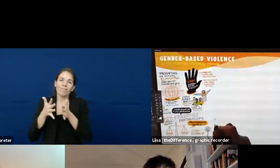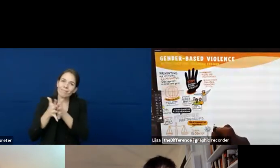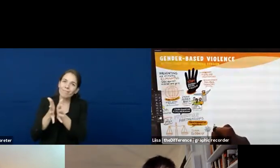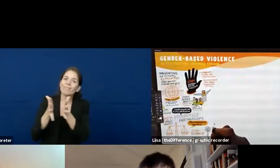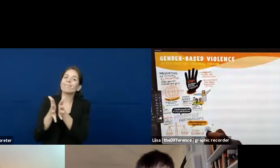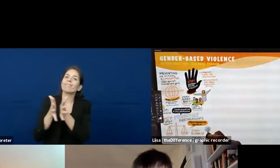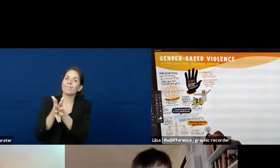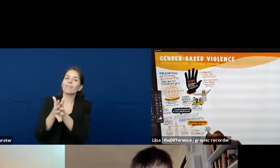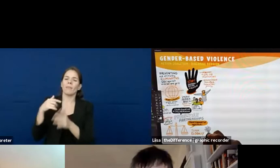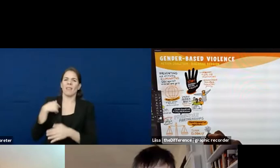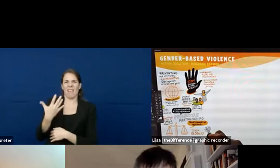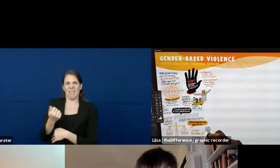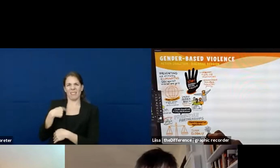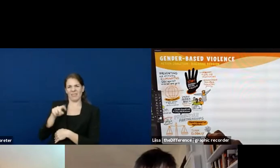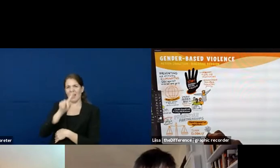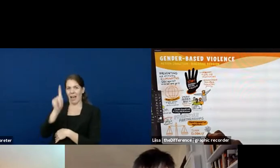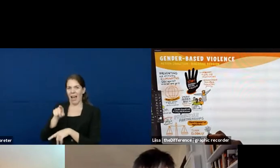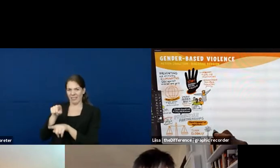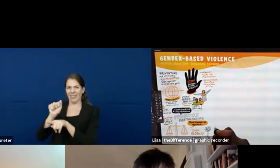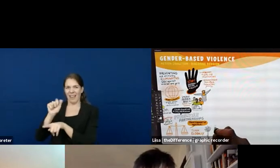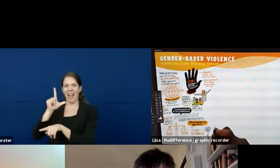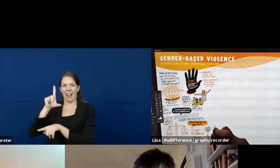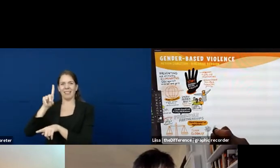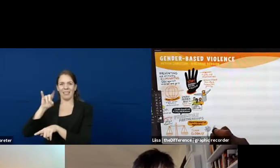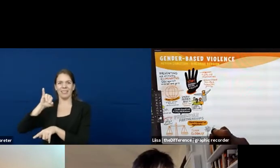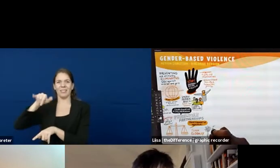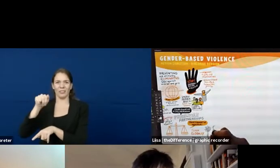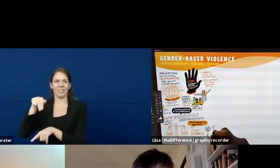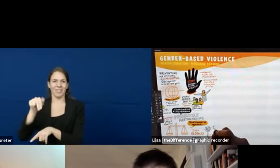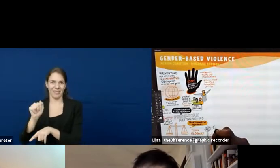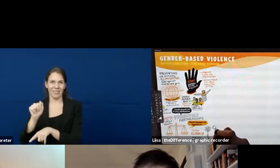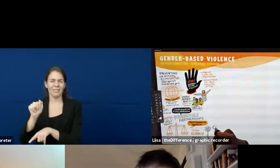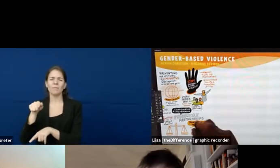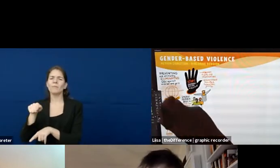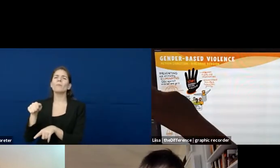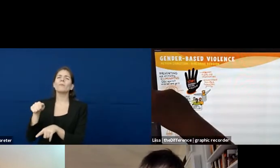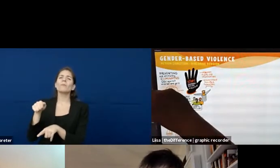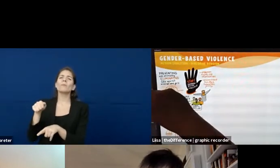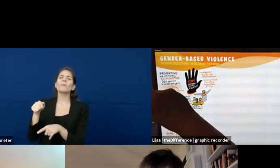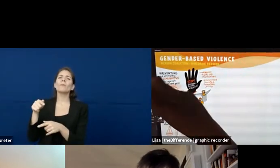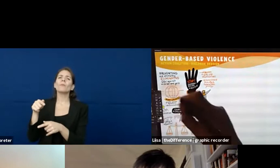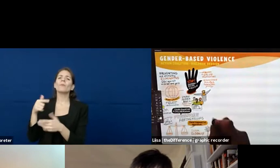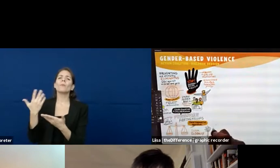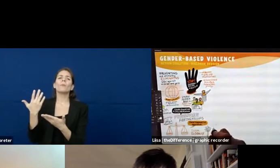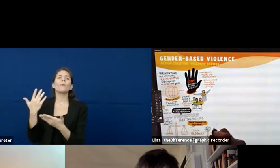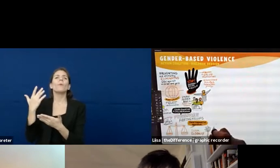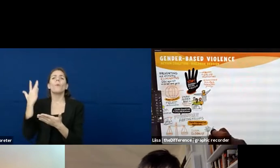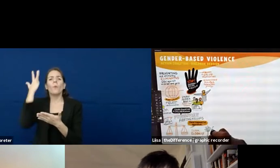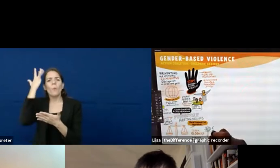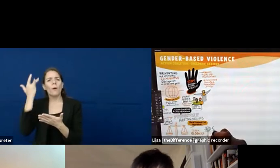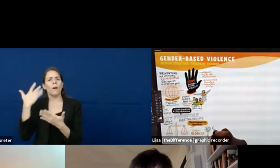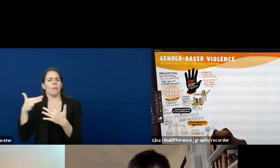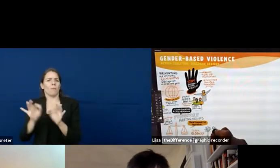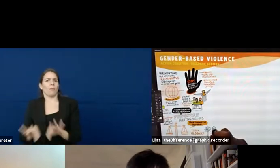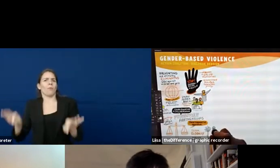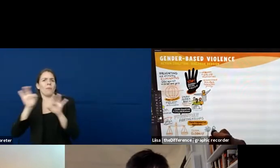support girl-led and women's rights organizations and movements to end gender-based violence against women and girls in all